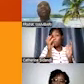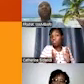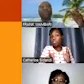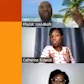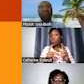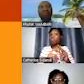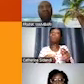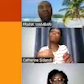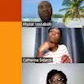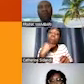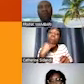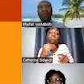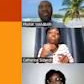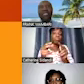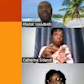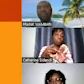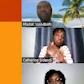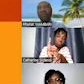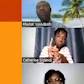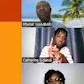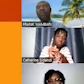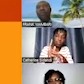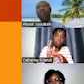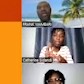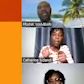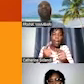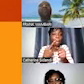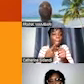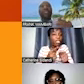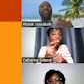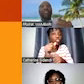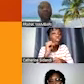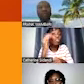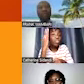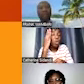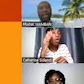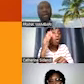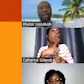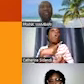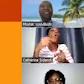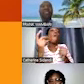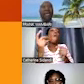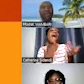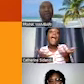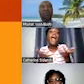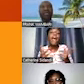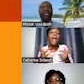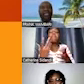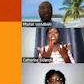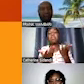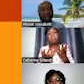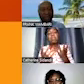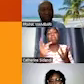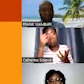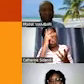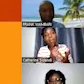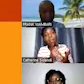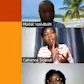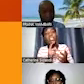or somebody walking untraceable and you don't know where he has gone, or it could be the parent and your children and you have been left